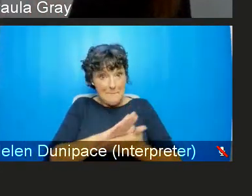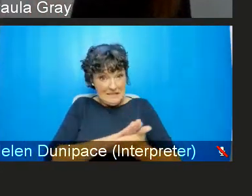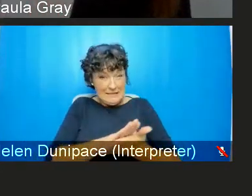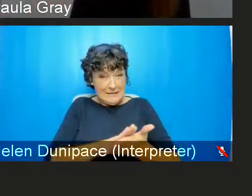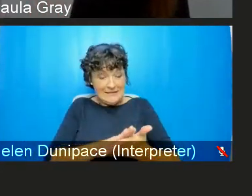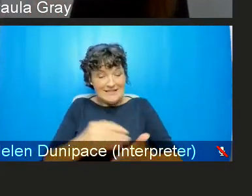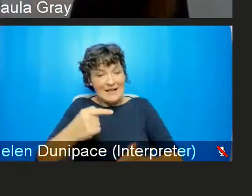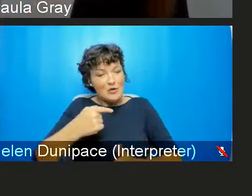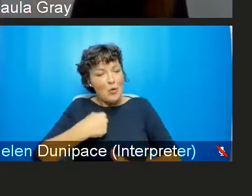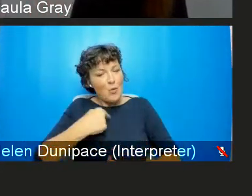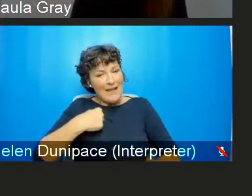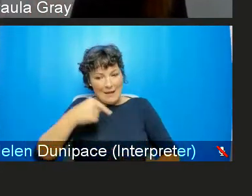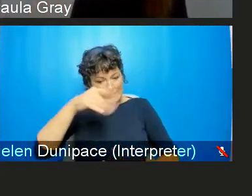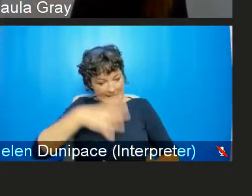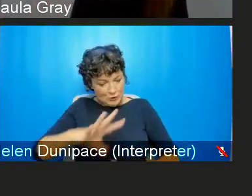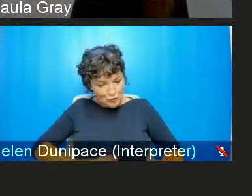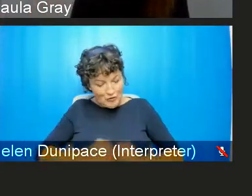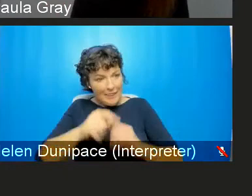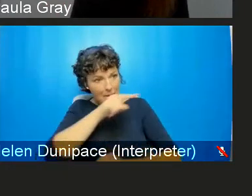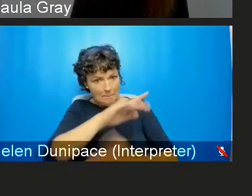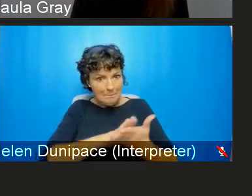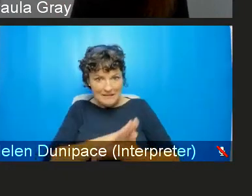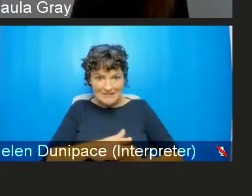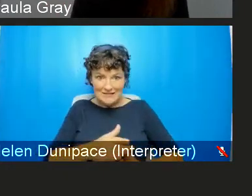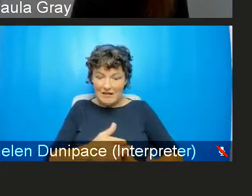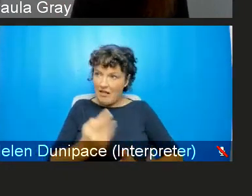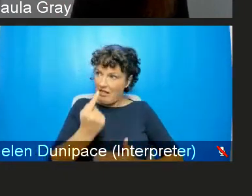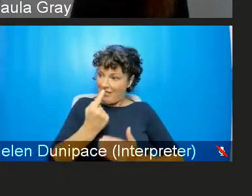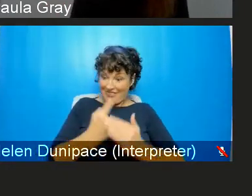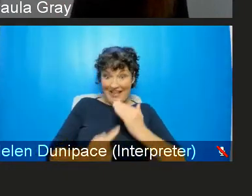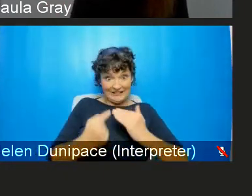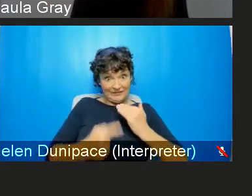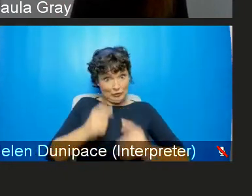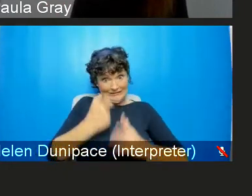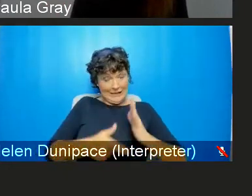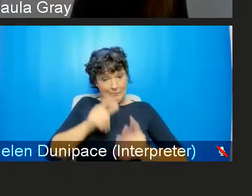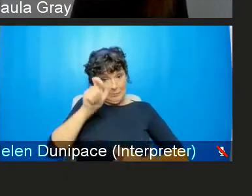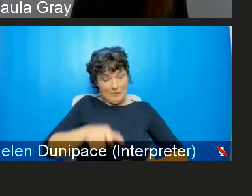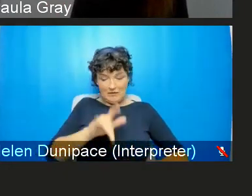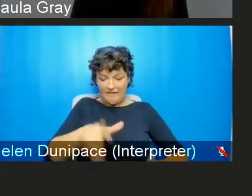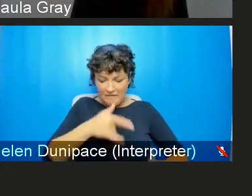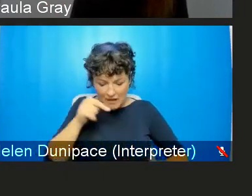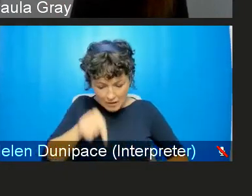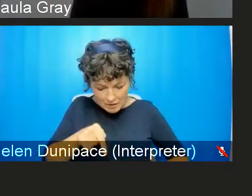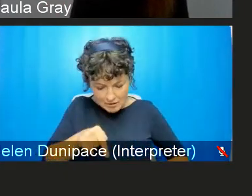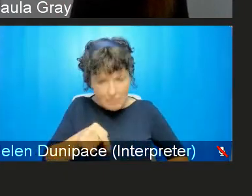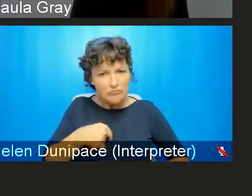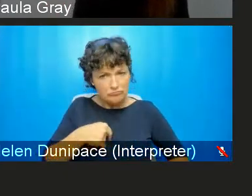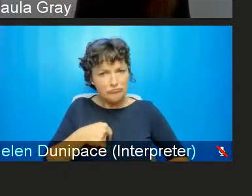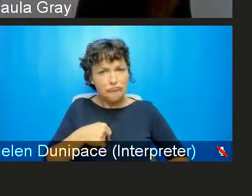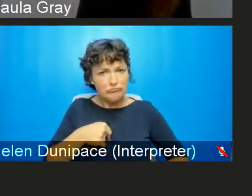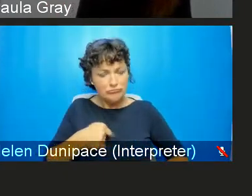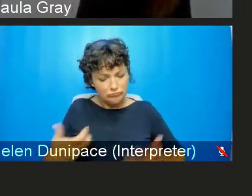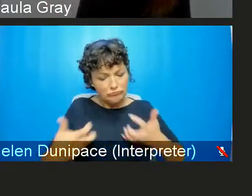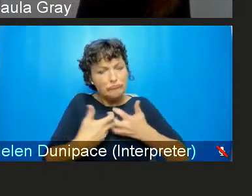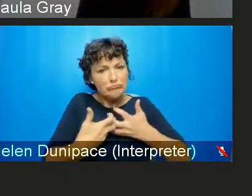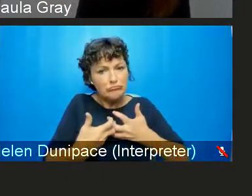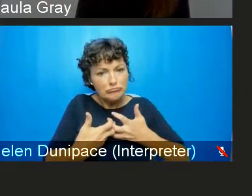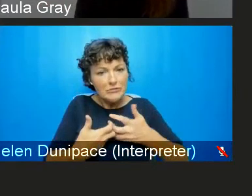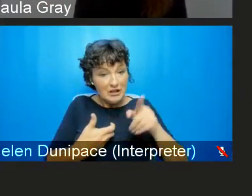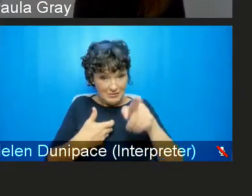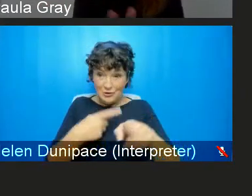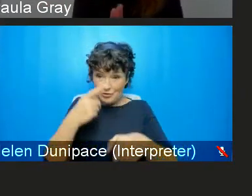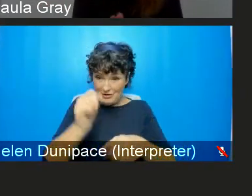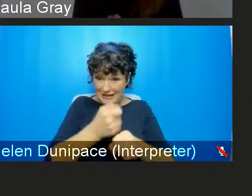the individual, because again, you know, I think Gary, you sort of alluded to it as well, you're very mindful, you talked a bit about leveling the